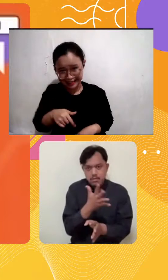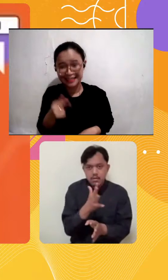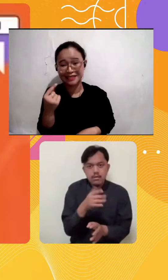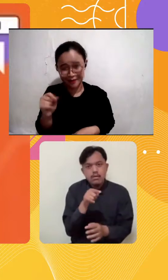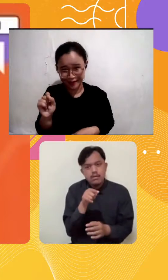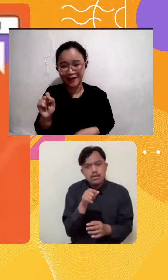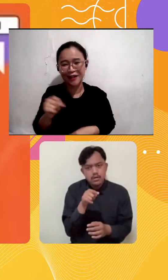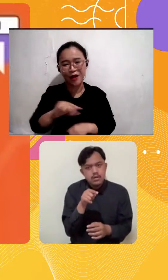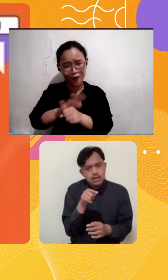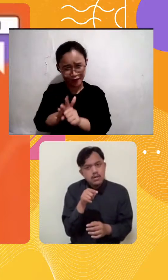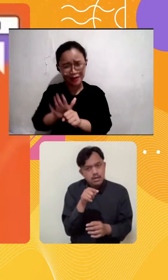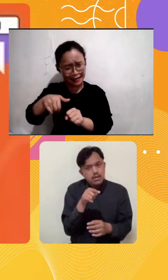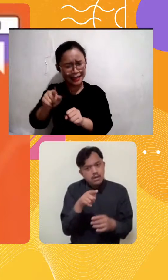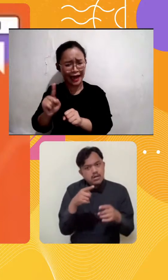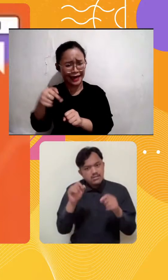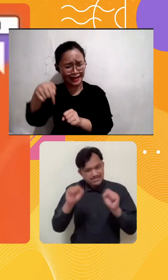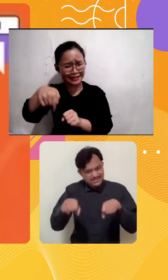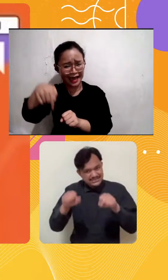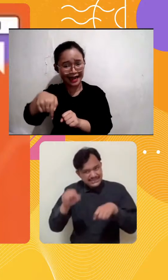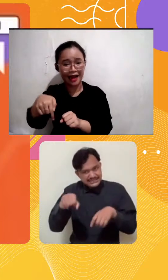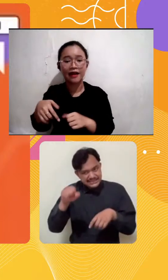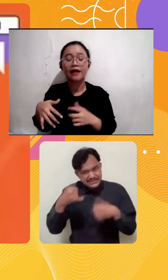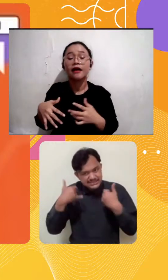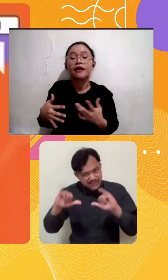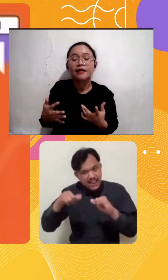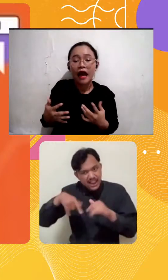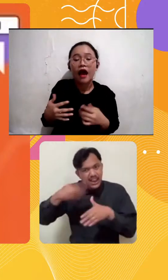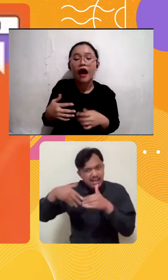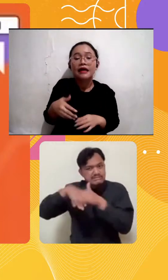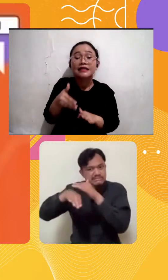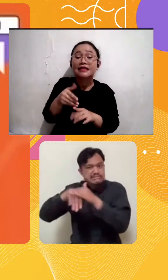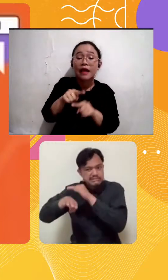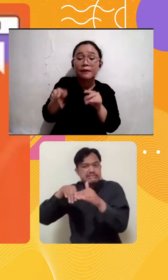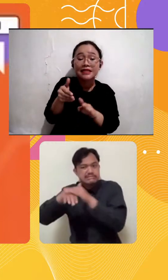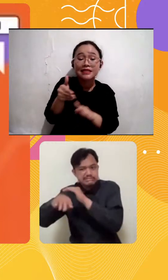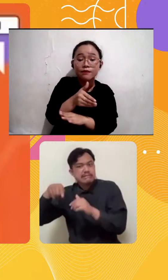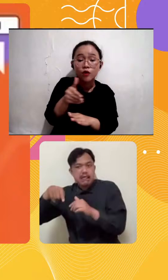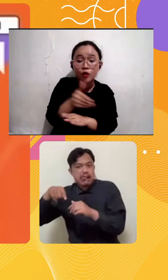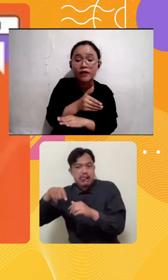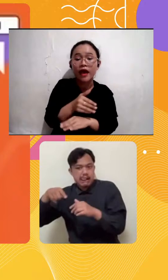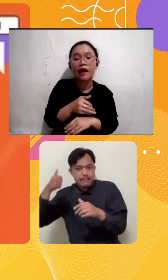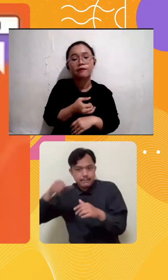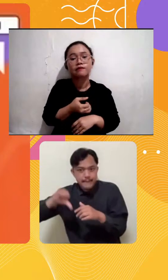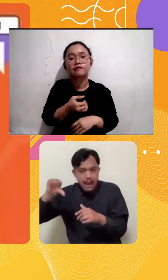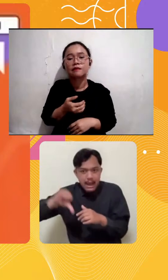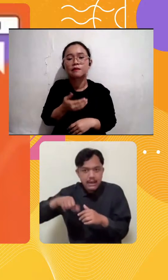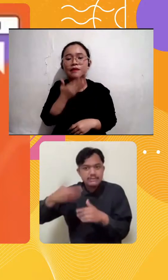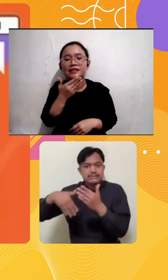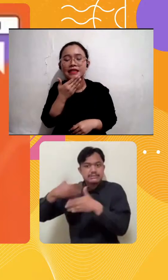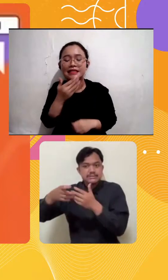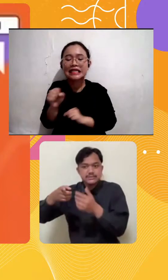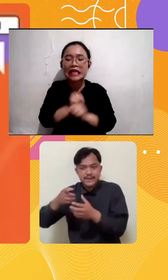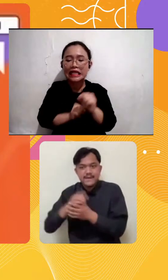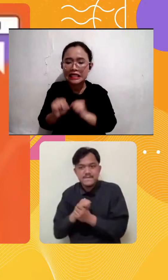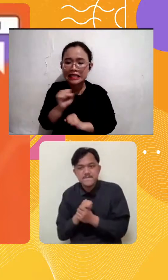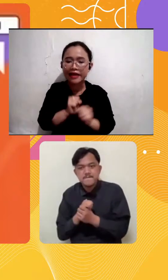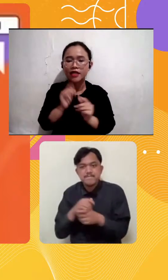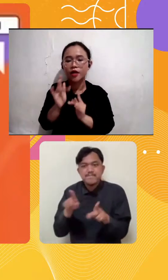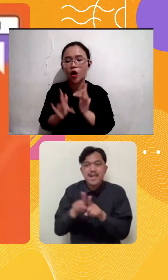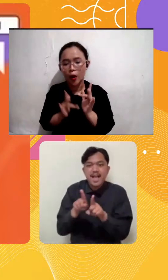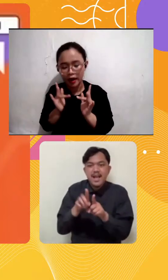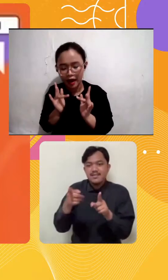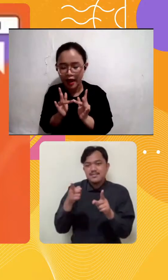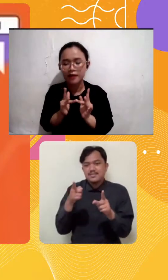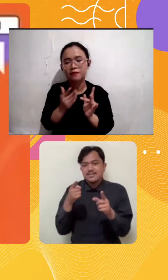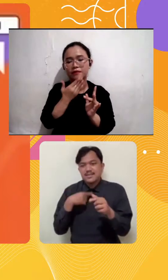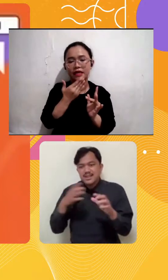access, the expansion of the DSE to the online content like Bloom. And we took